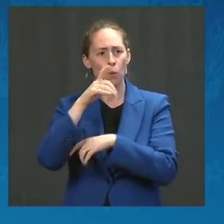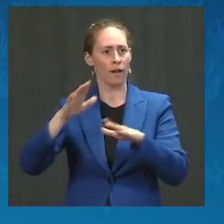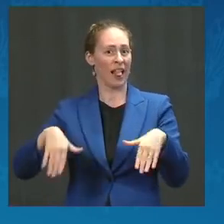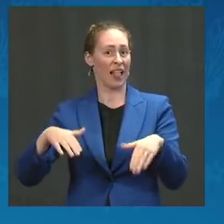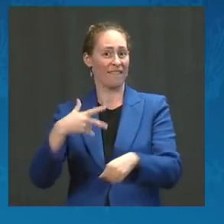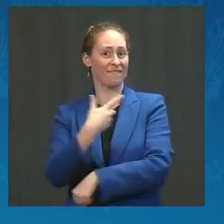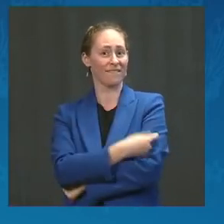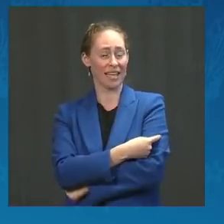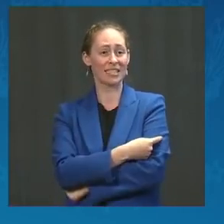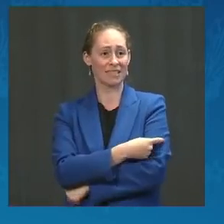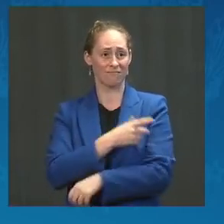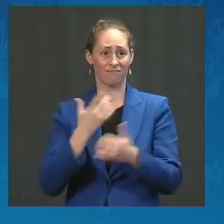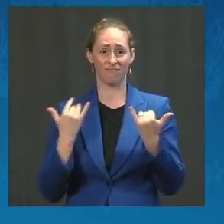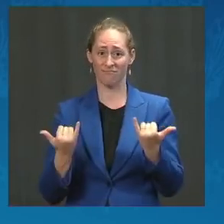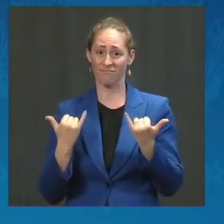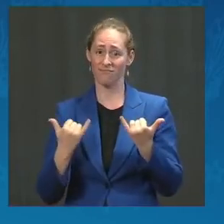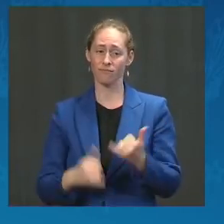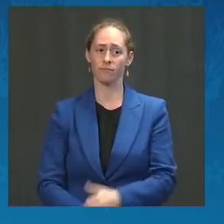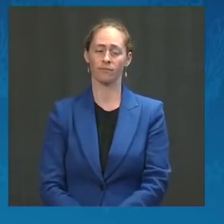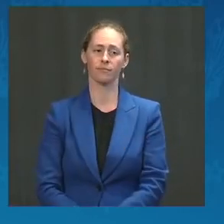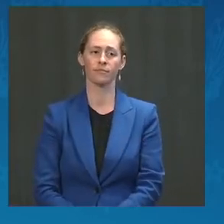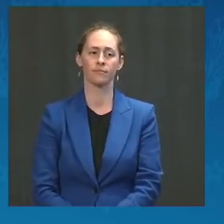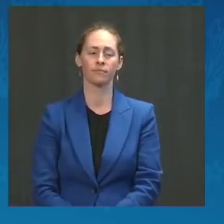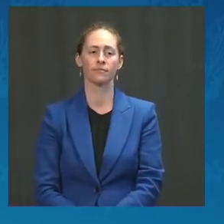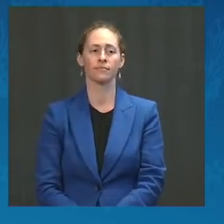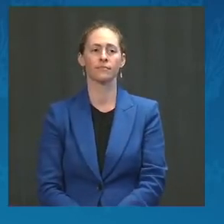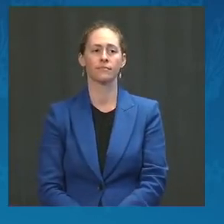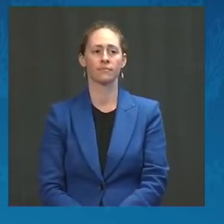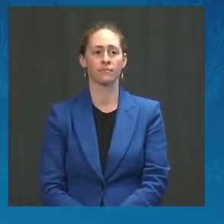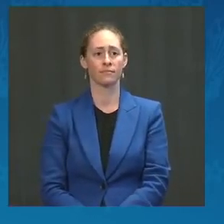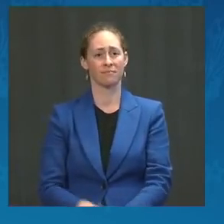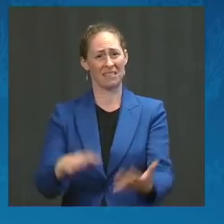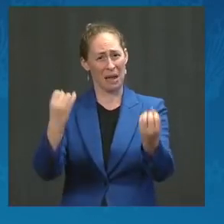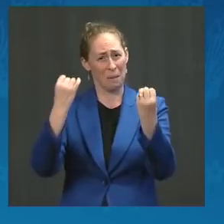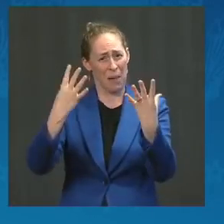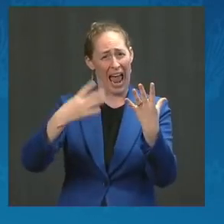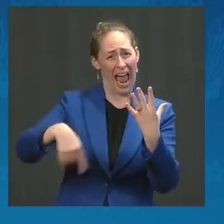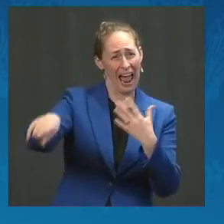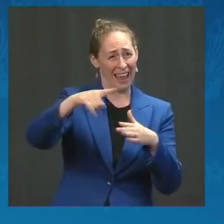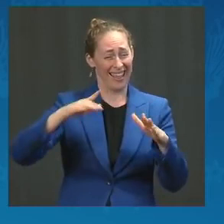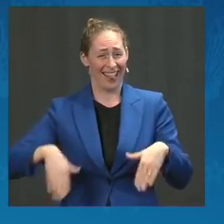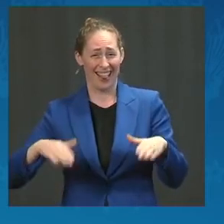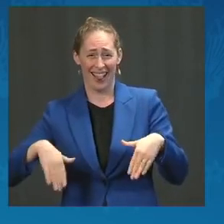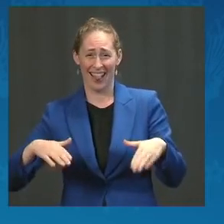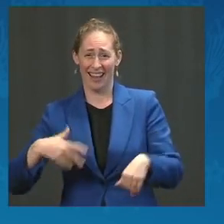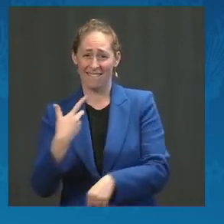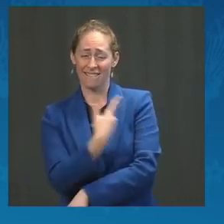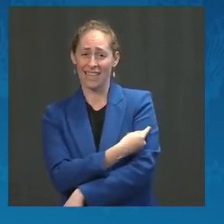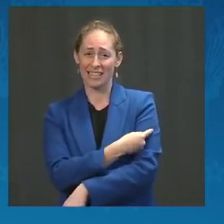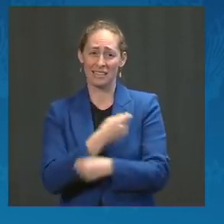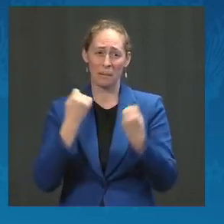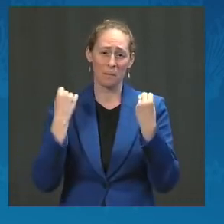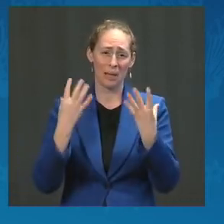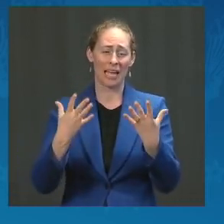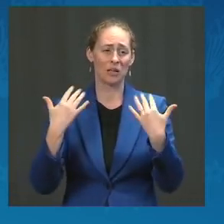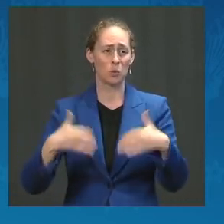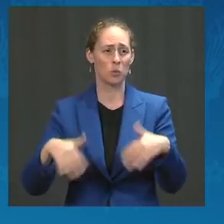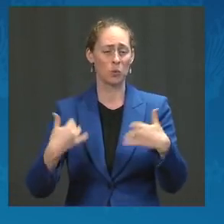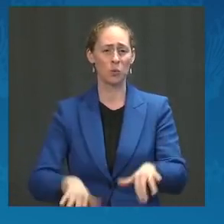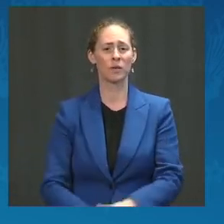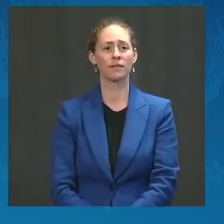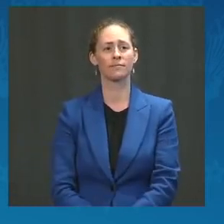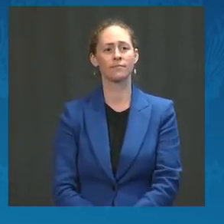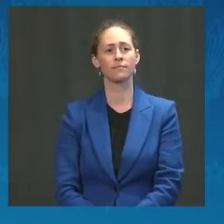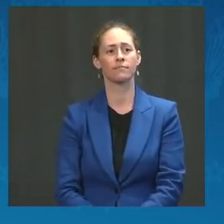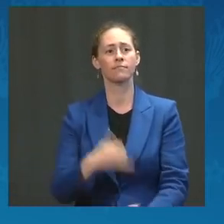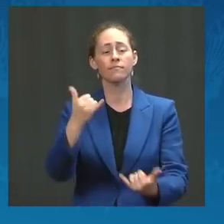the shot, but haven't gotten it yet. As I just mentioned, nearly all of the cases, hospitalizations, and